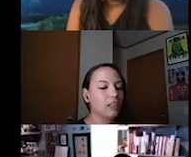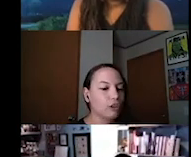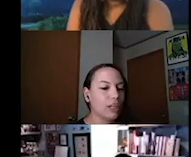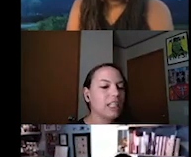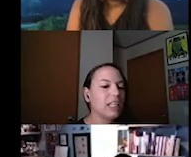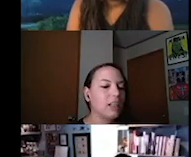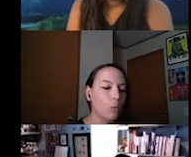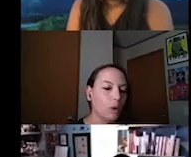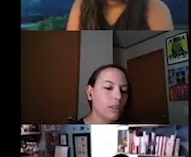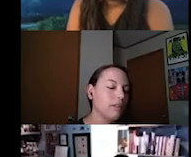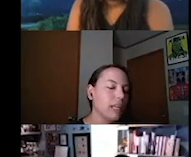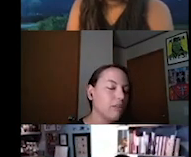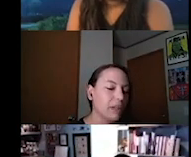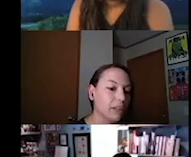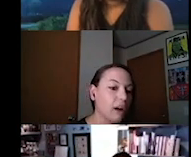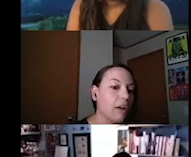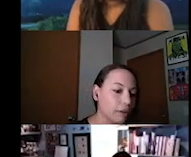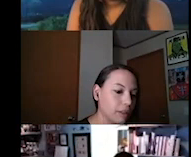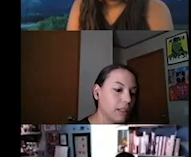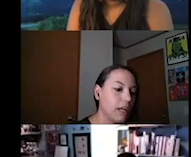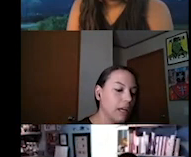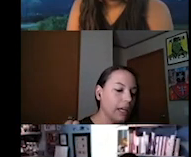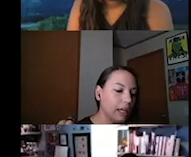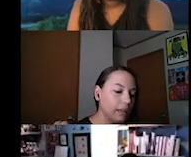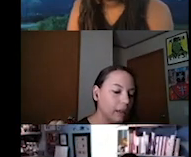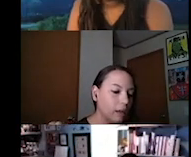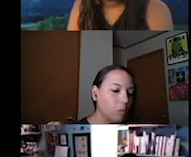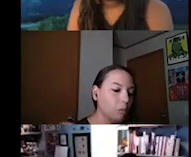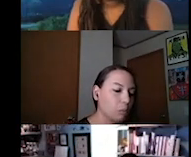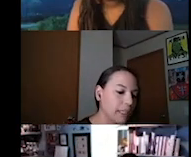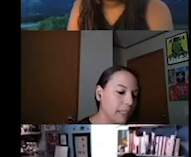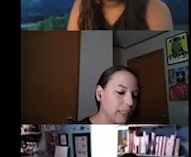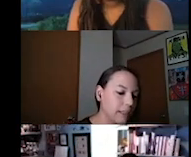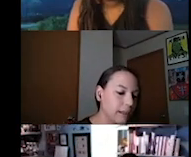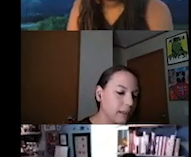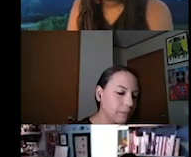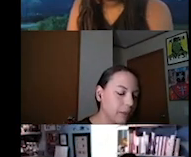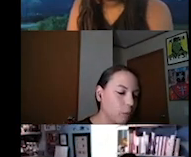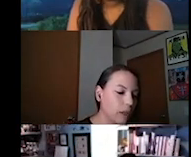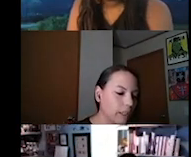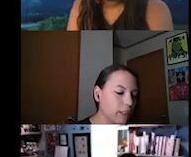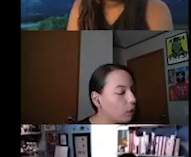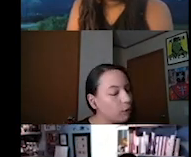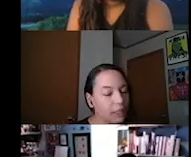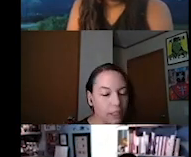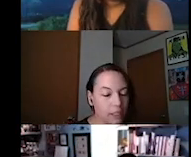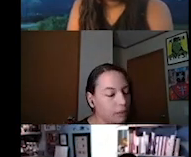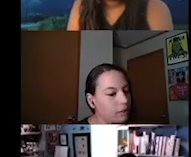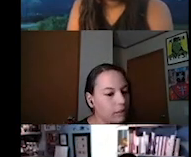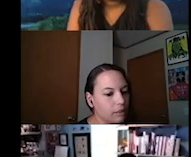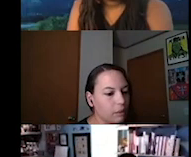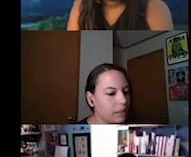translating, and she's translating works of Native American authors. And we're bringing, and one, and she's going to